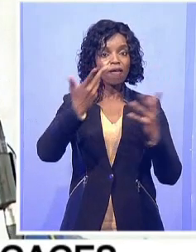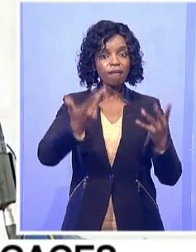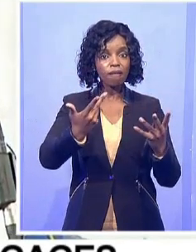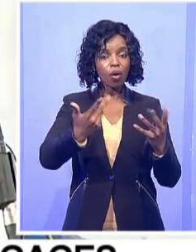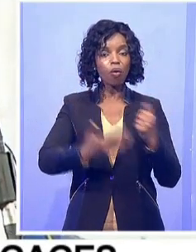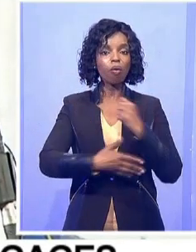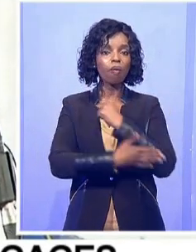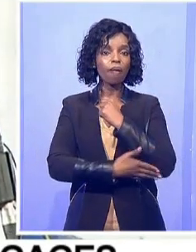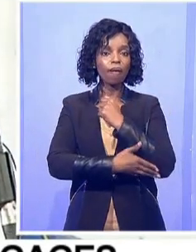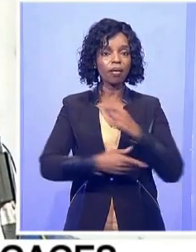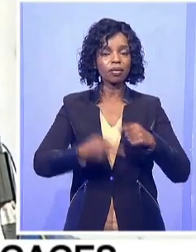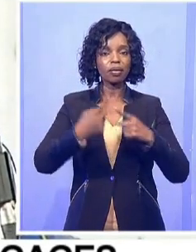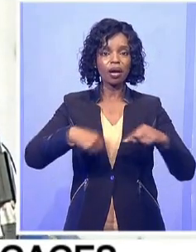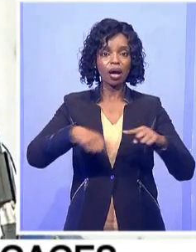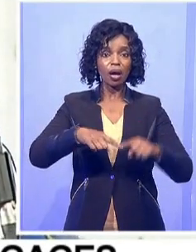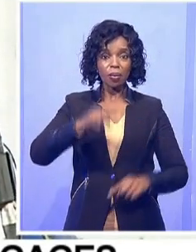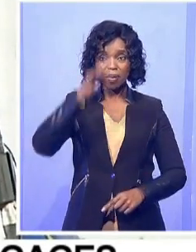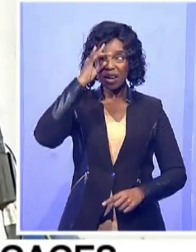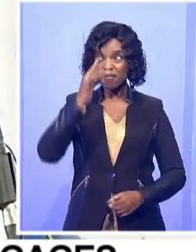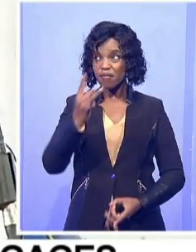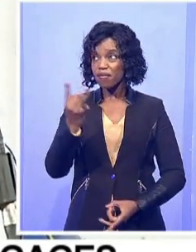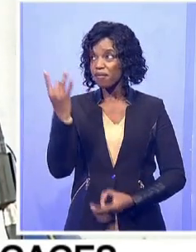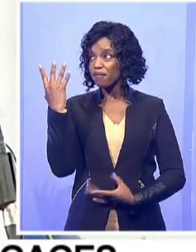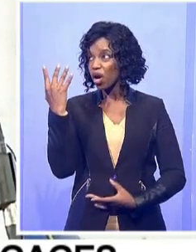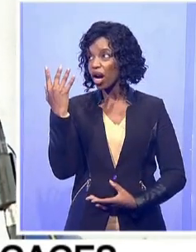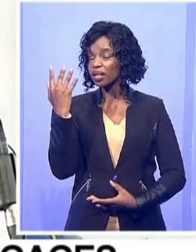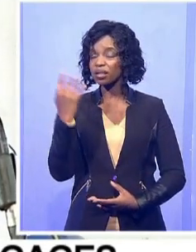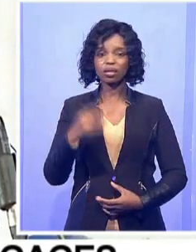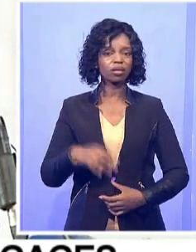in the liberation of this country.